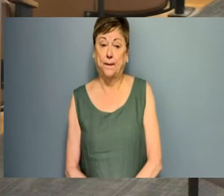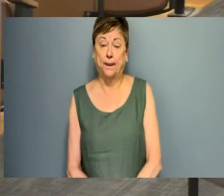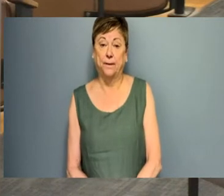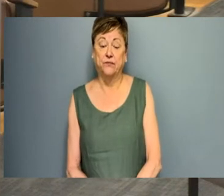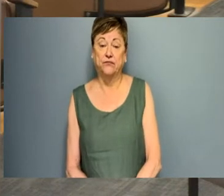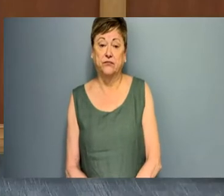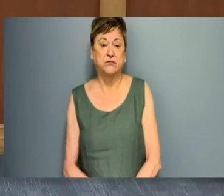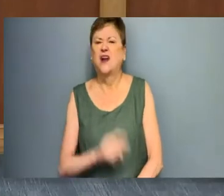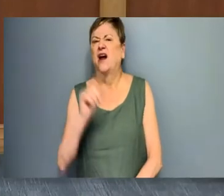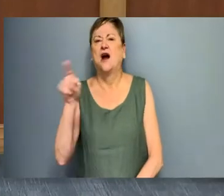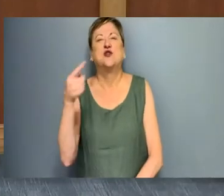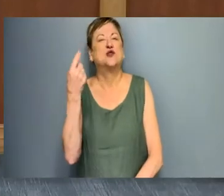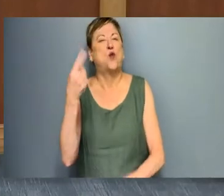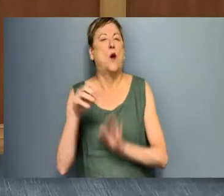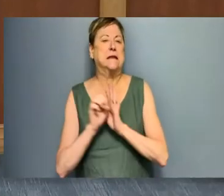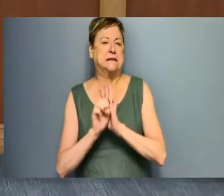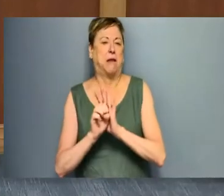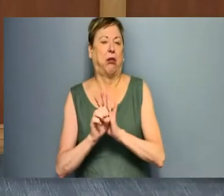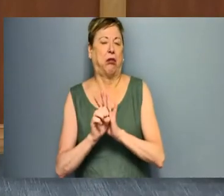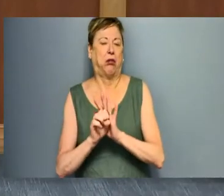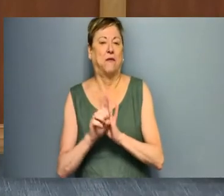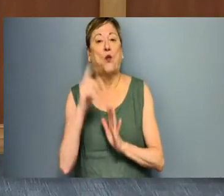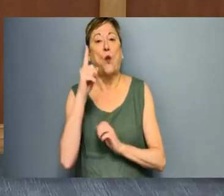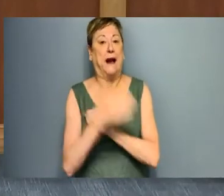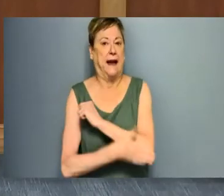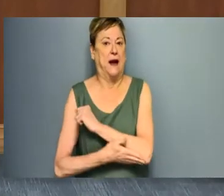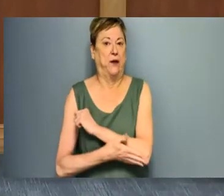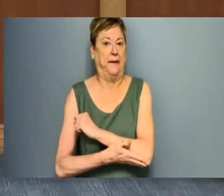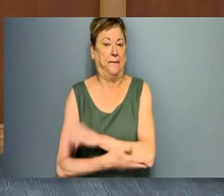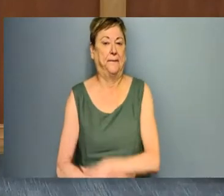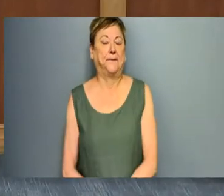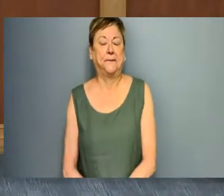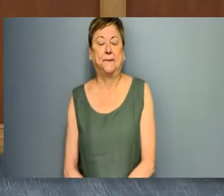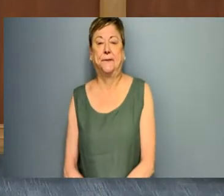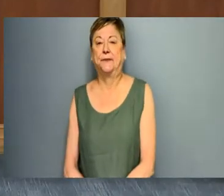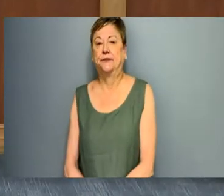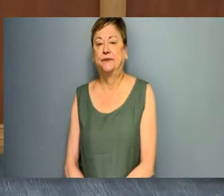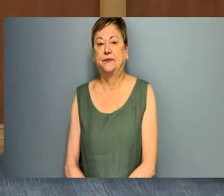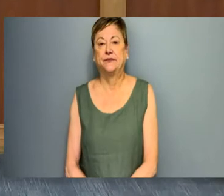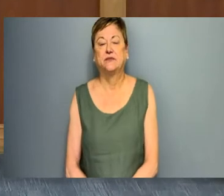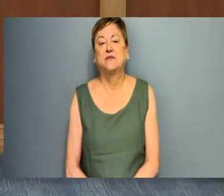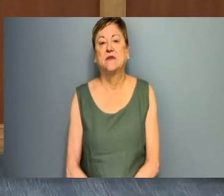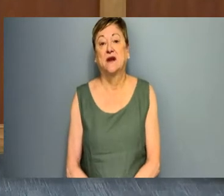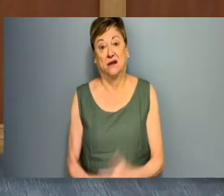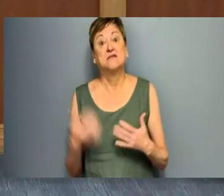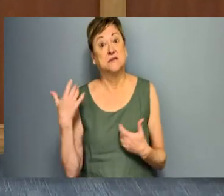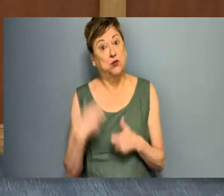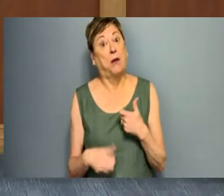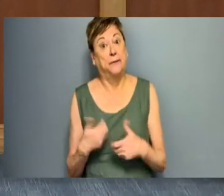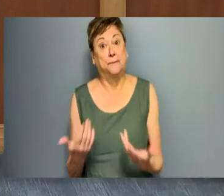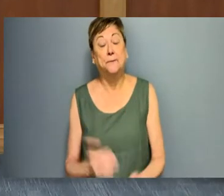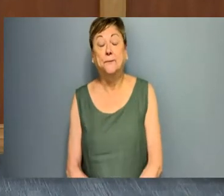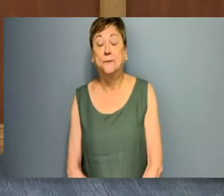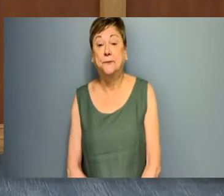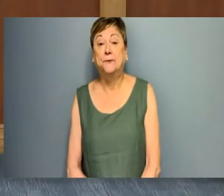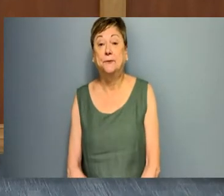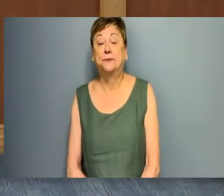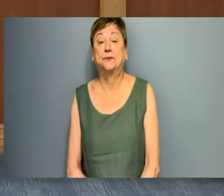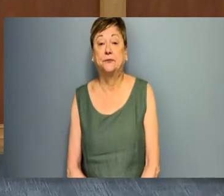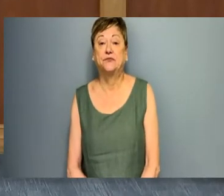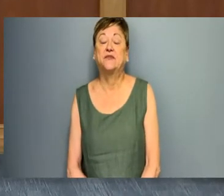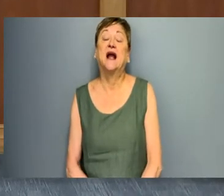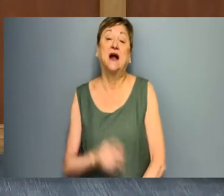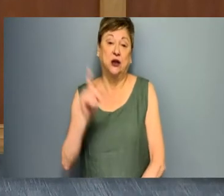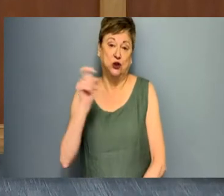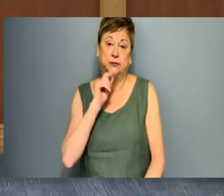So that's just a small sample in one county. Mm-hmm. It's a problem, and it needs to